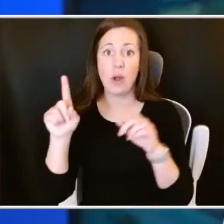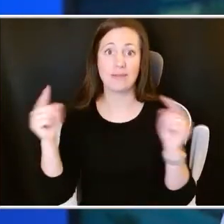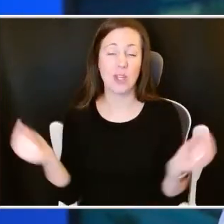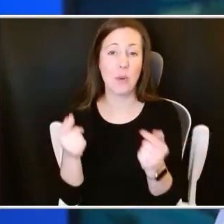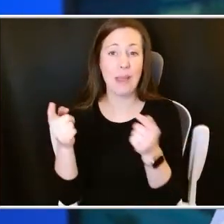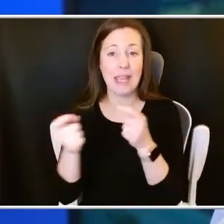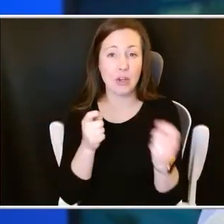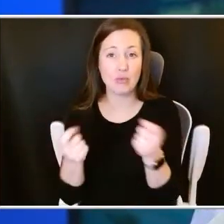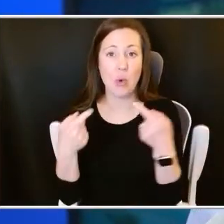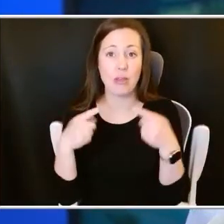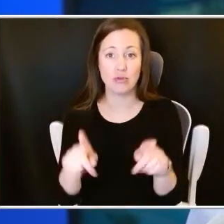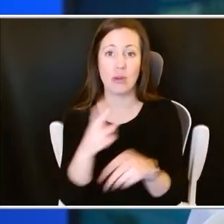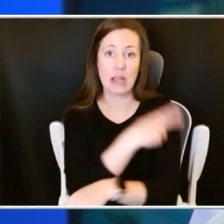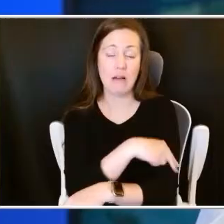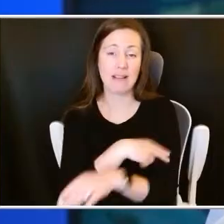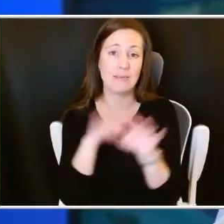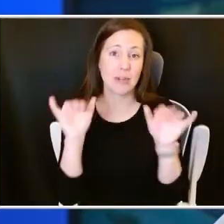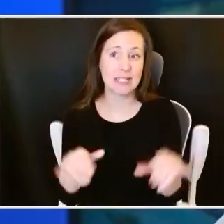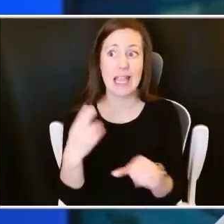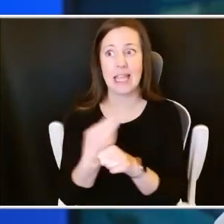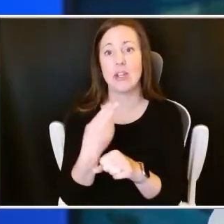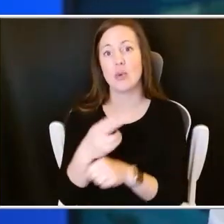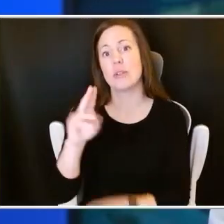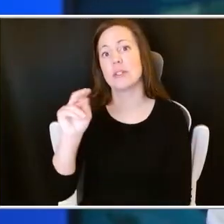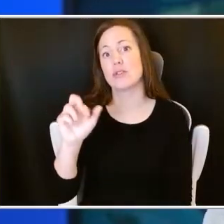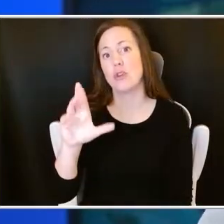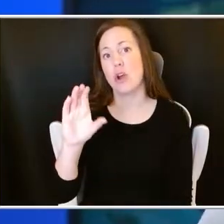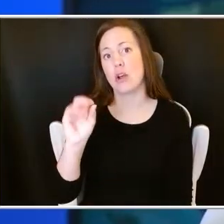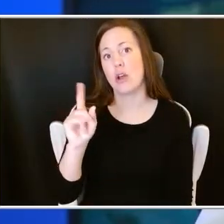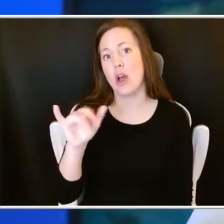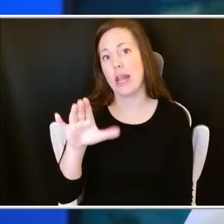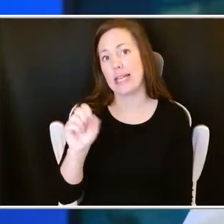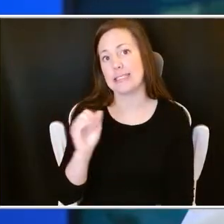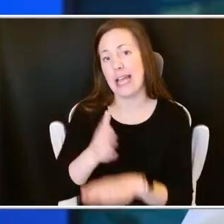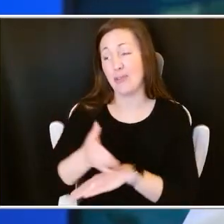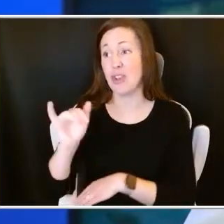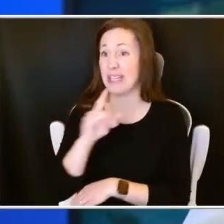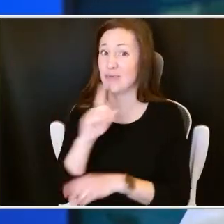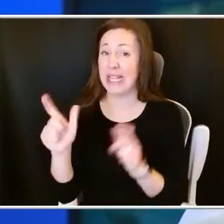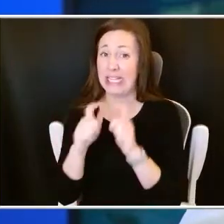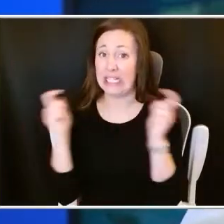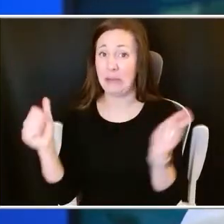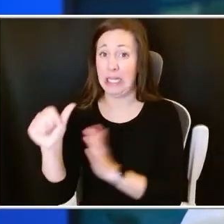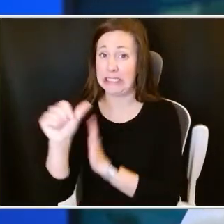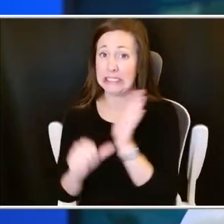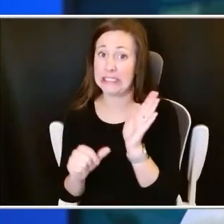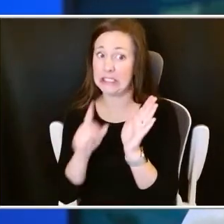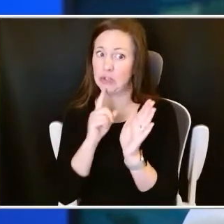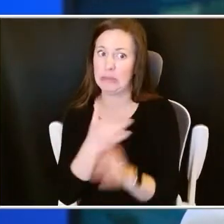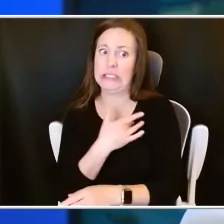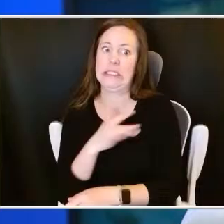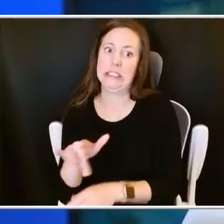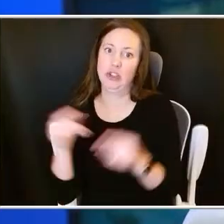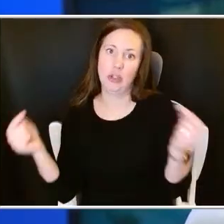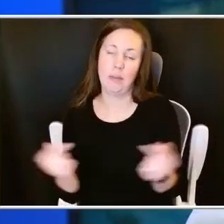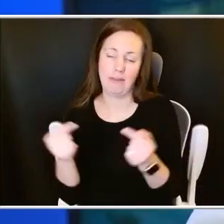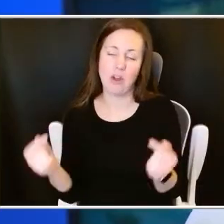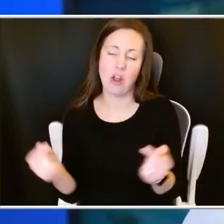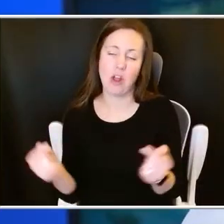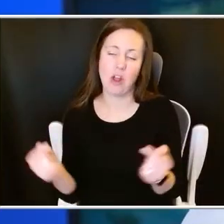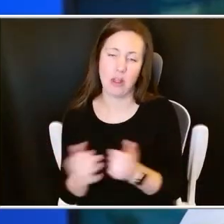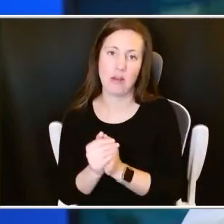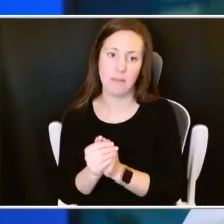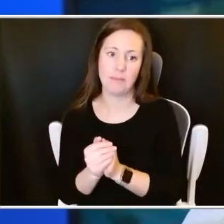talking about the use of narcotics afterwards, because that's a really big incision and it's quite tender and painful. And the hospital stay for something like that